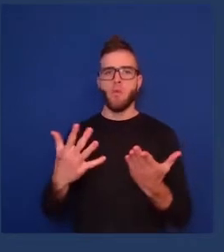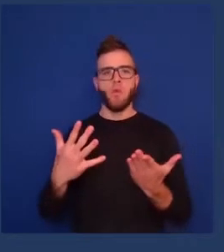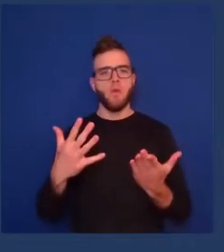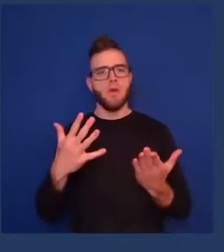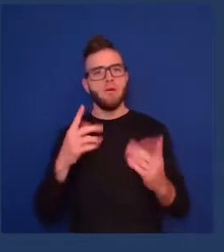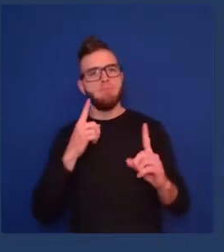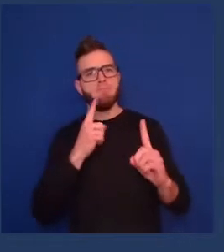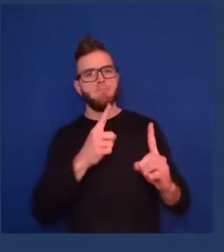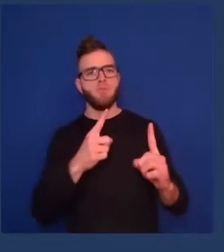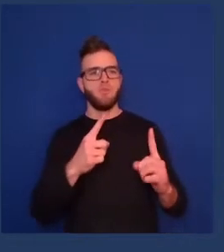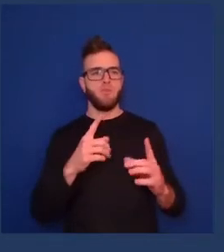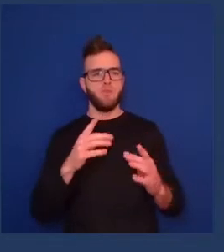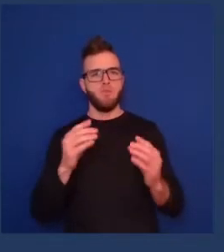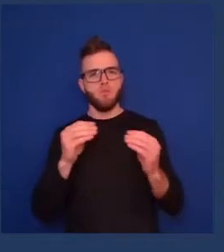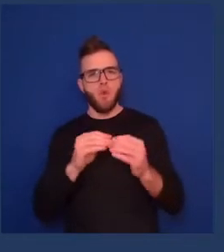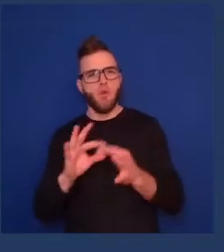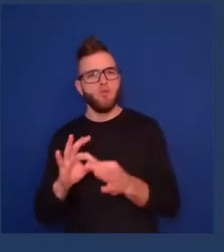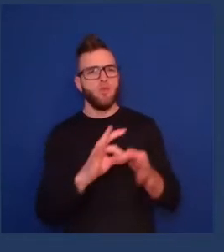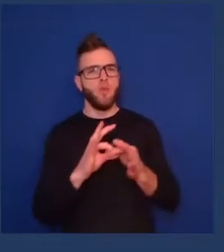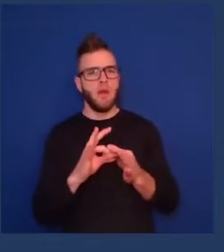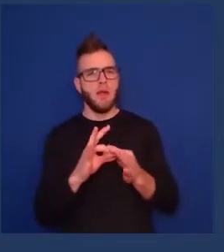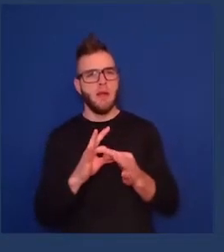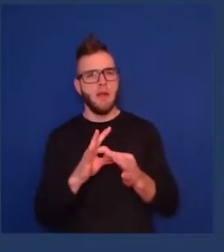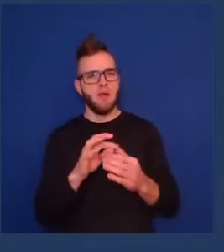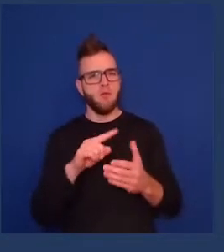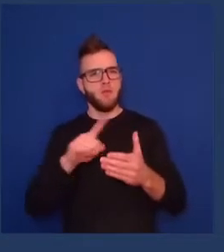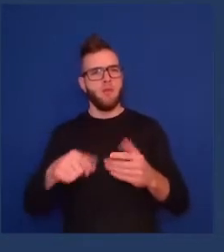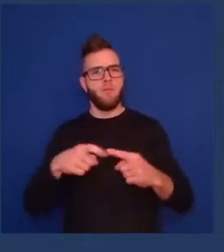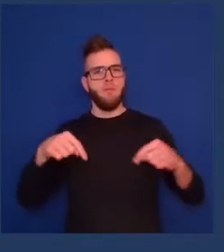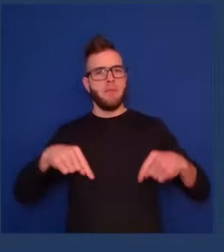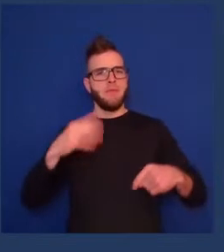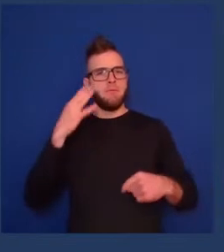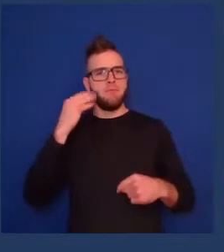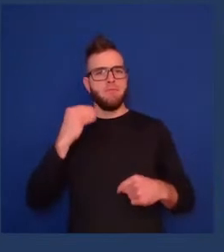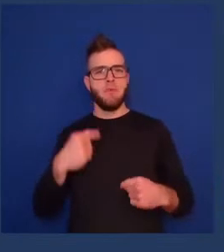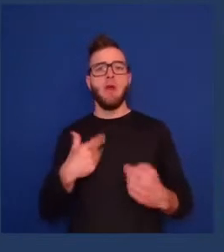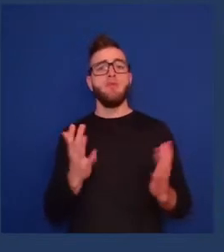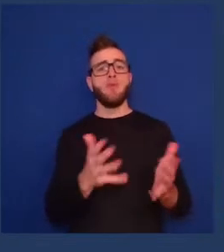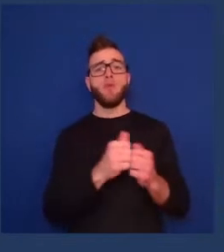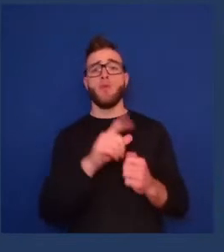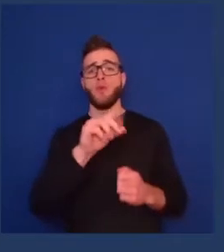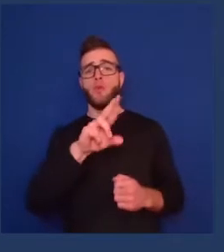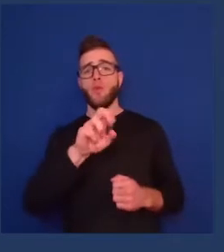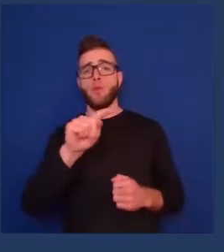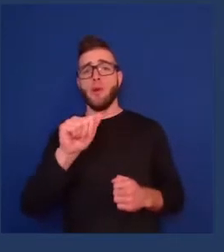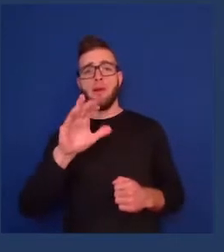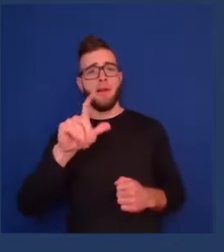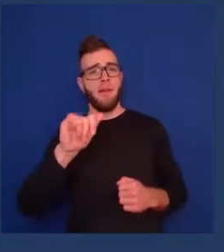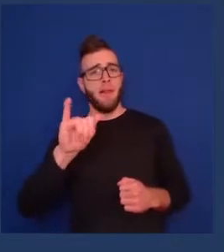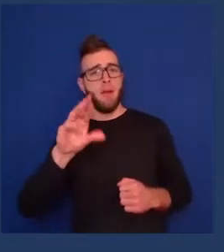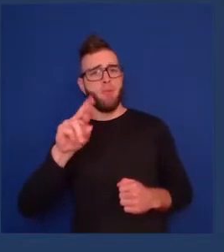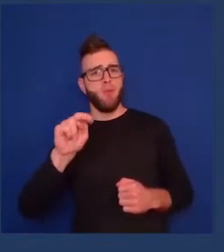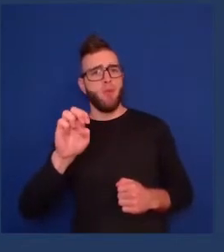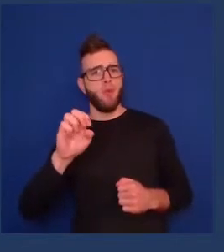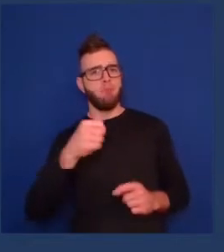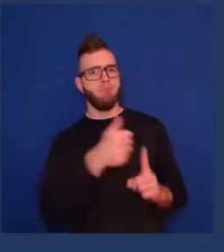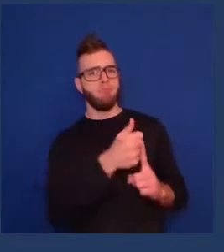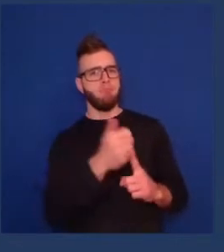was talking to Loretta Claiborne, one of our Special Olympics athletes, and she said, isolation's not new to